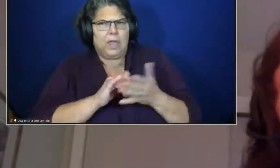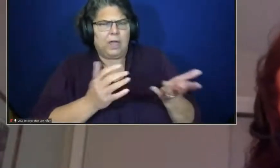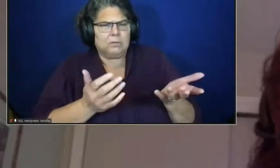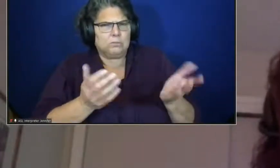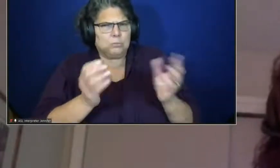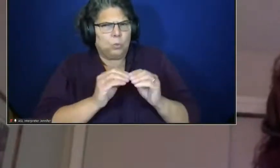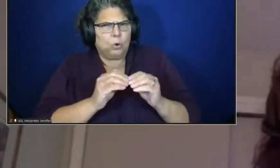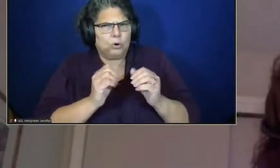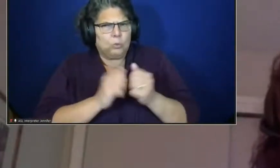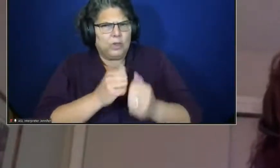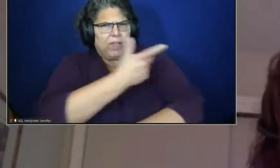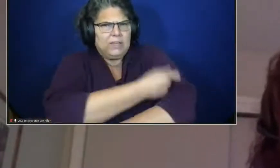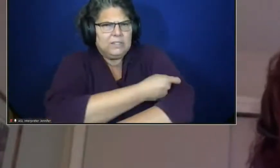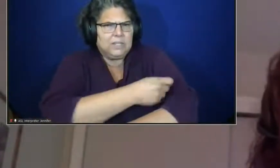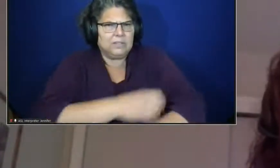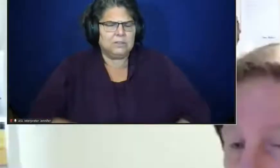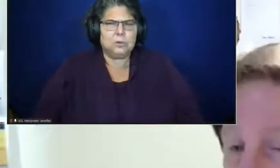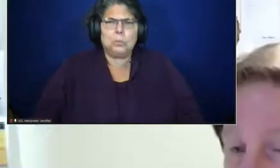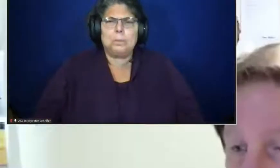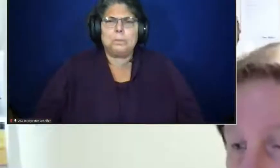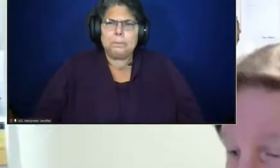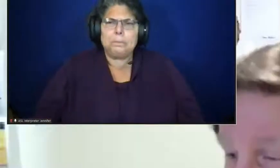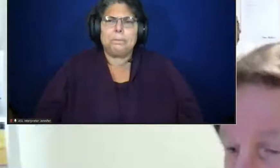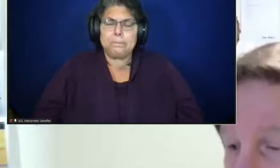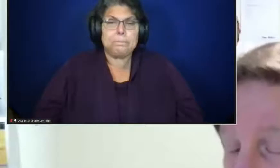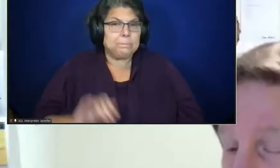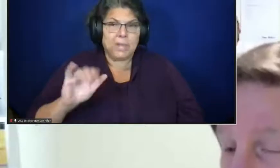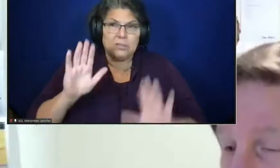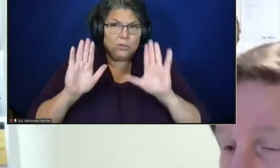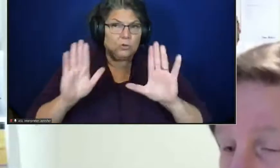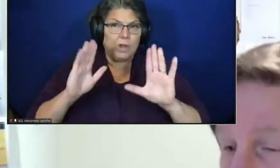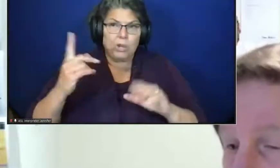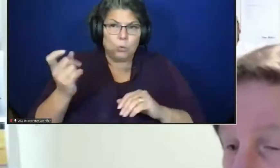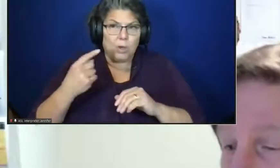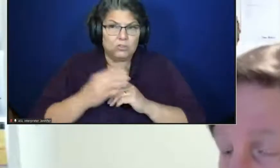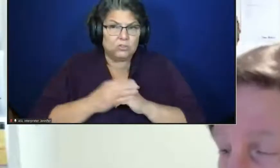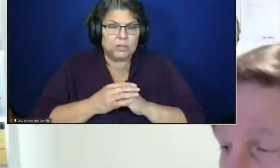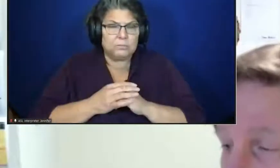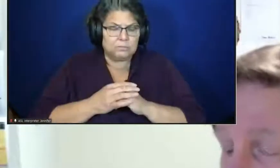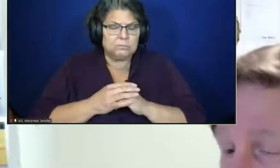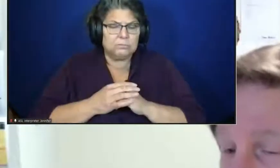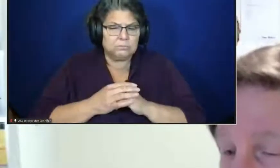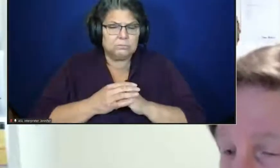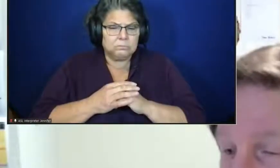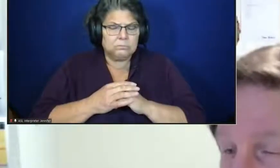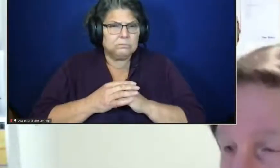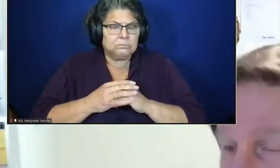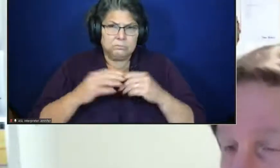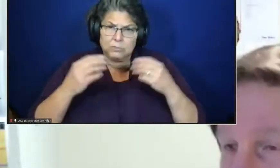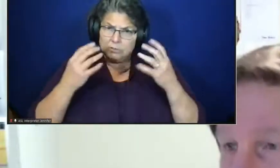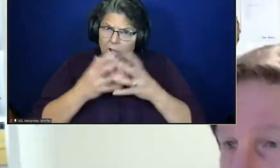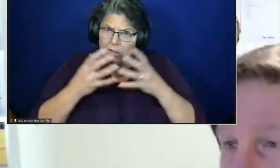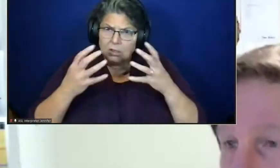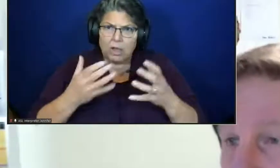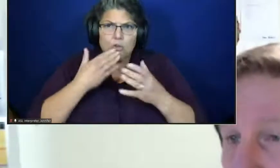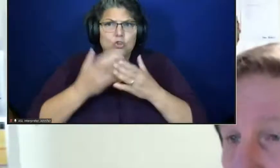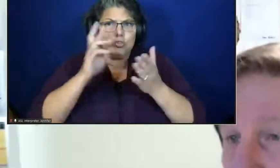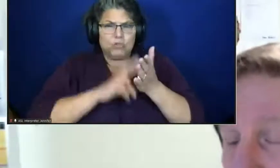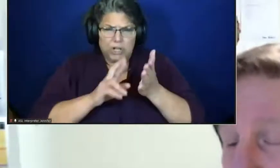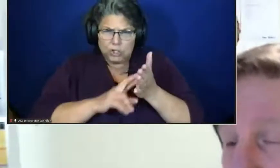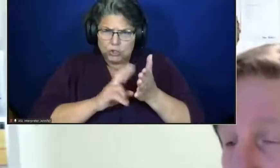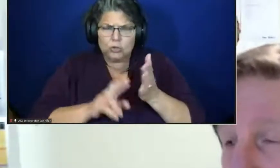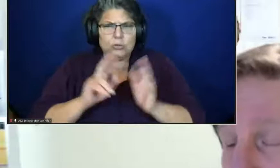vaccines? Well, that's a great question. And there has been a lot of very good research that they're working